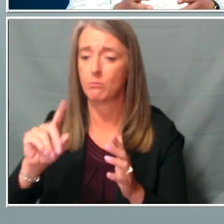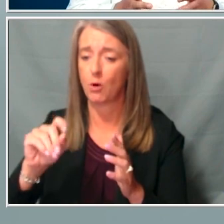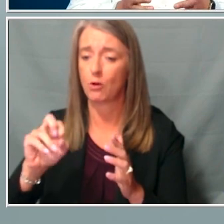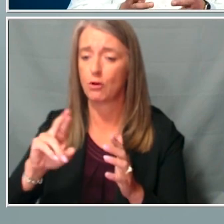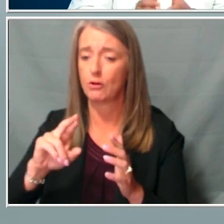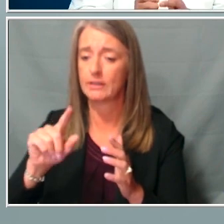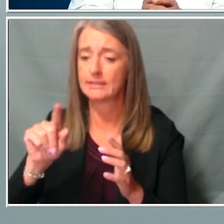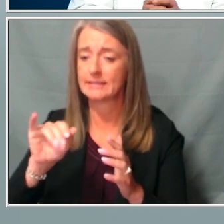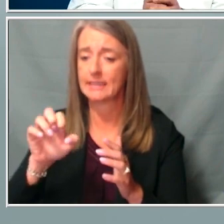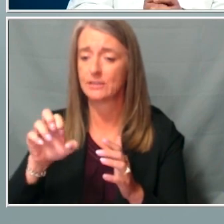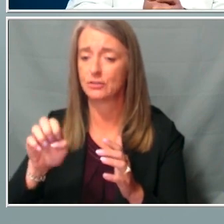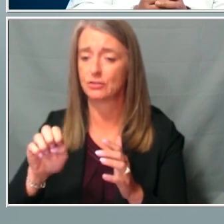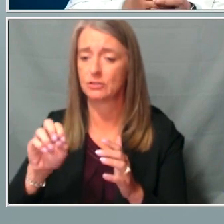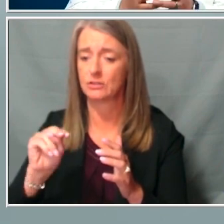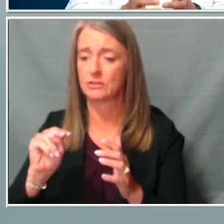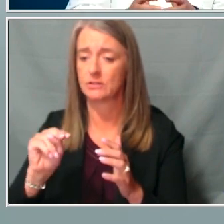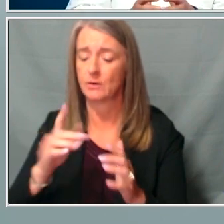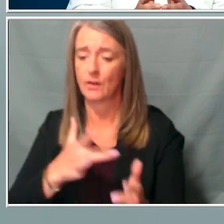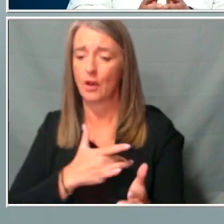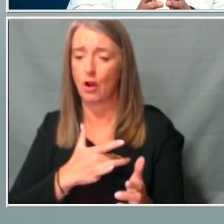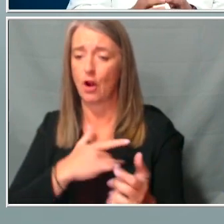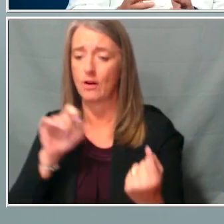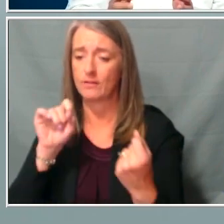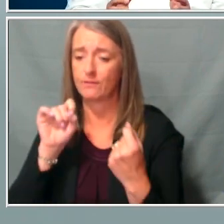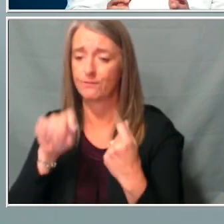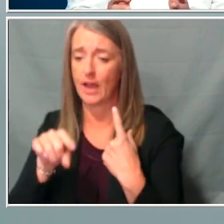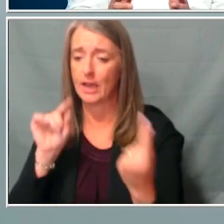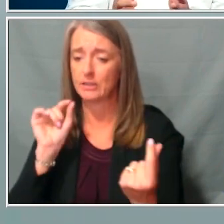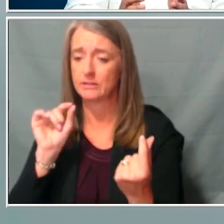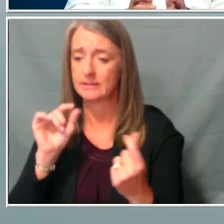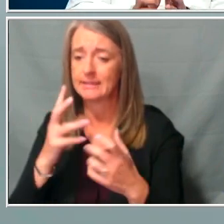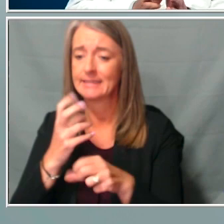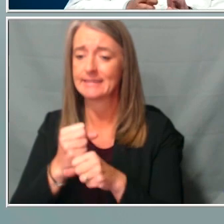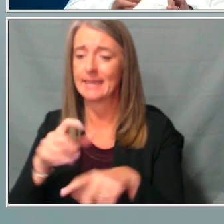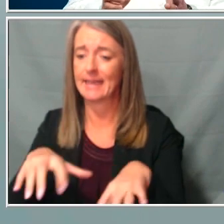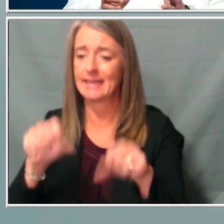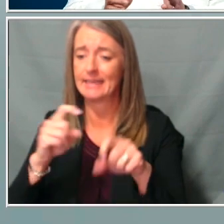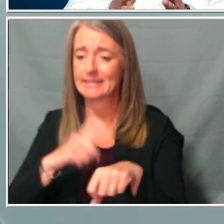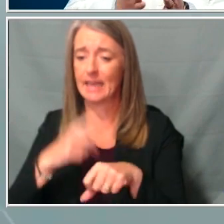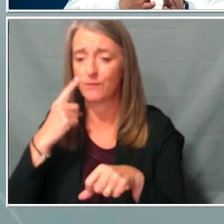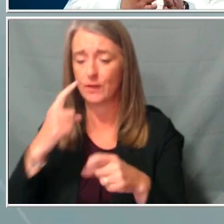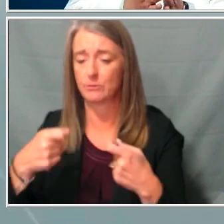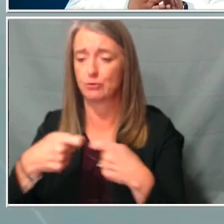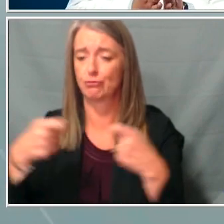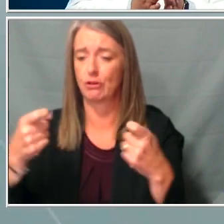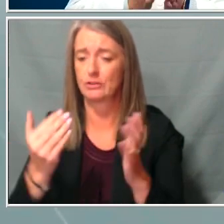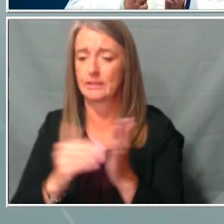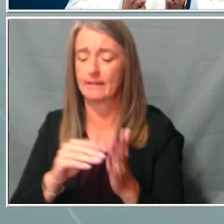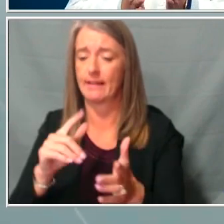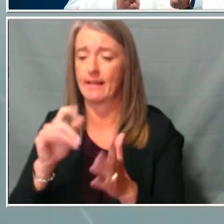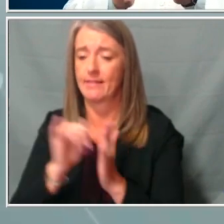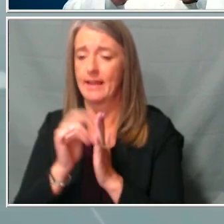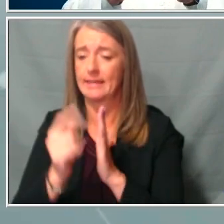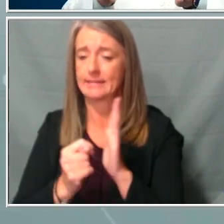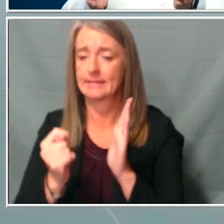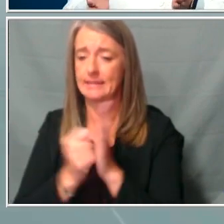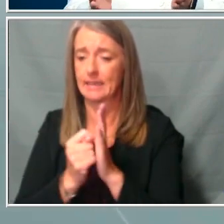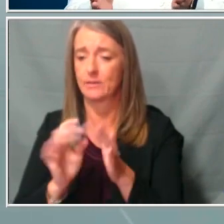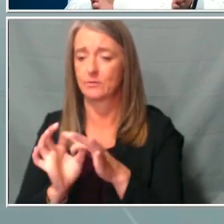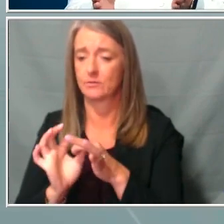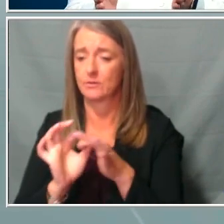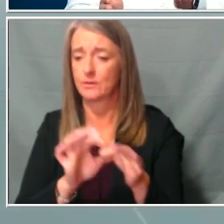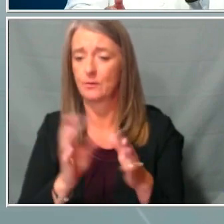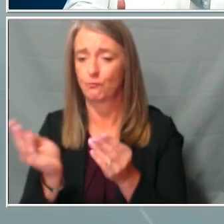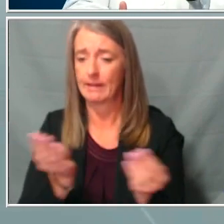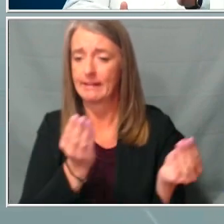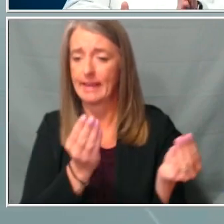cells fire, it takes time for them to recharge, and that time period is relayed in the QT